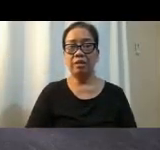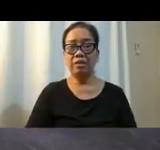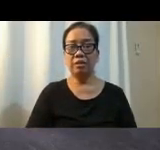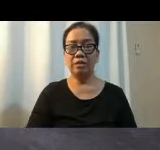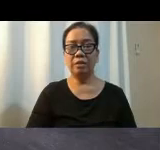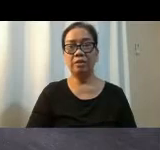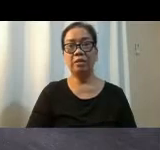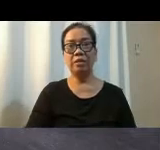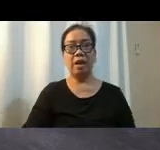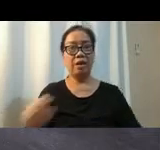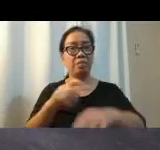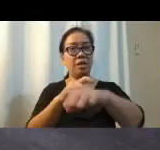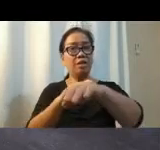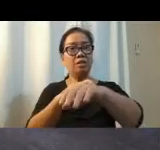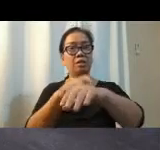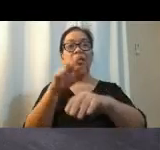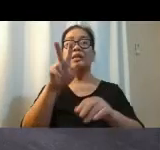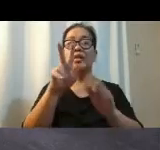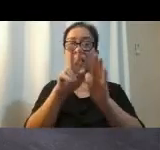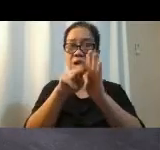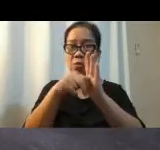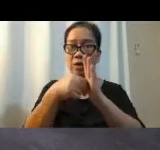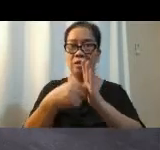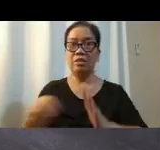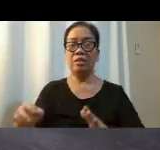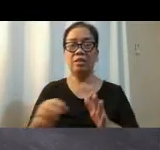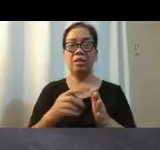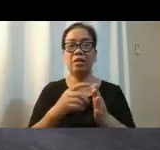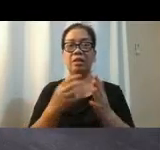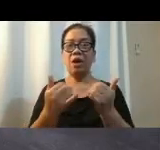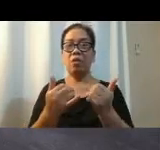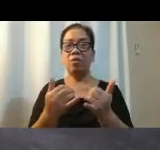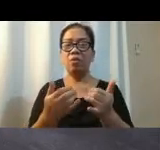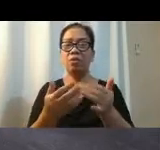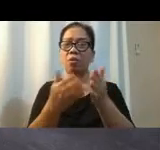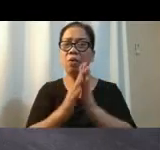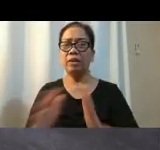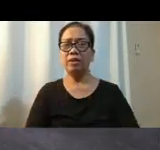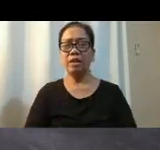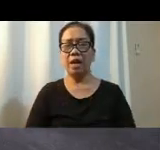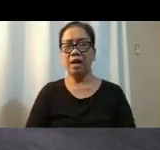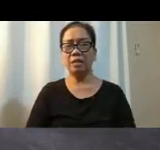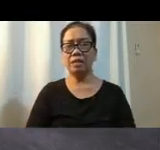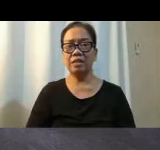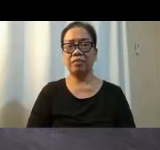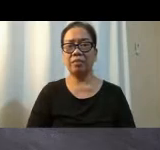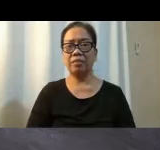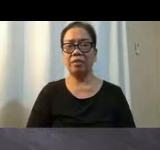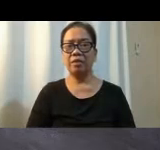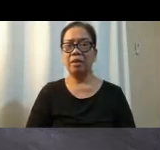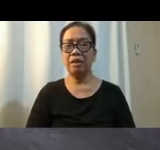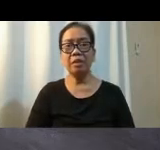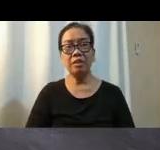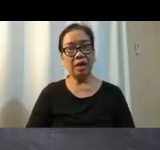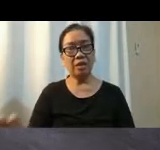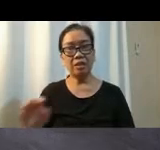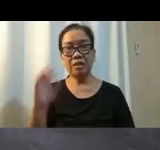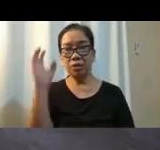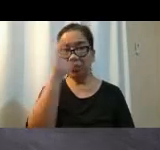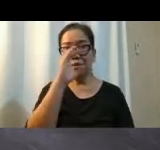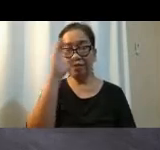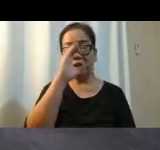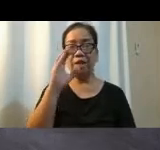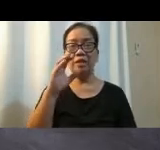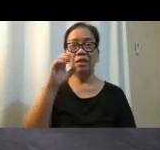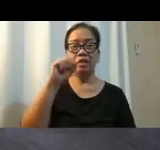And the time is 3 hours. Now, what is asked? It is asked